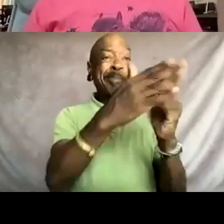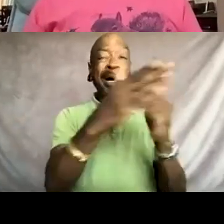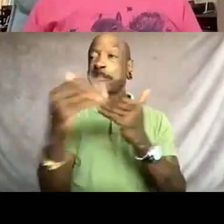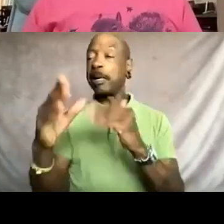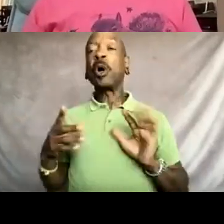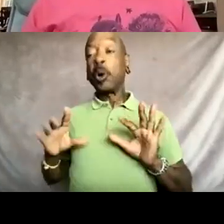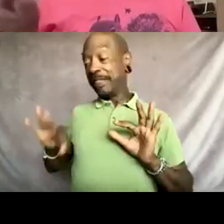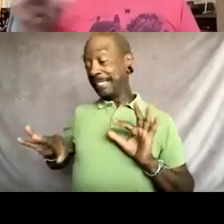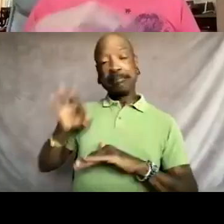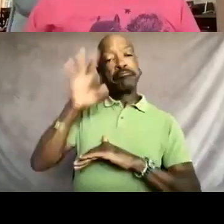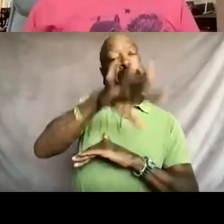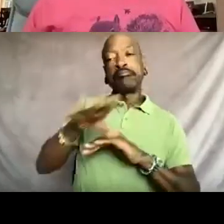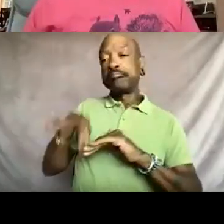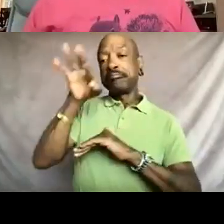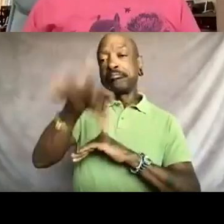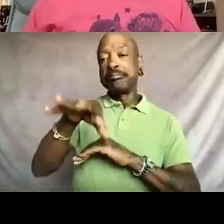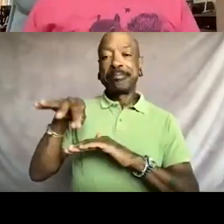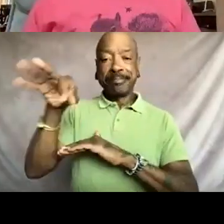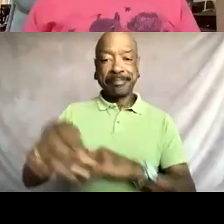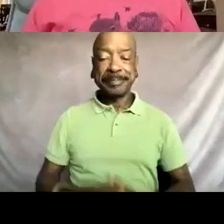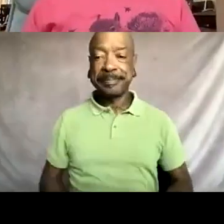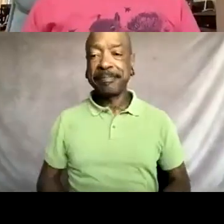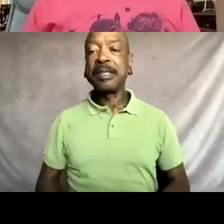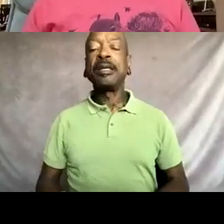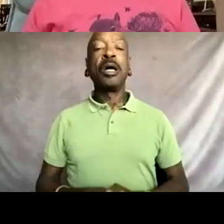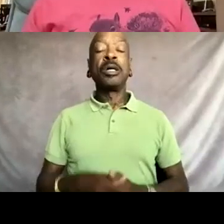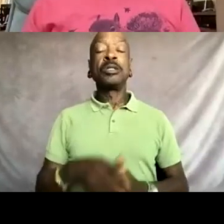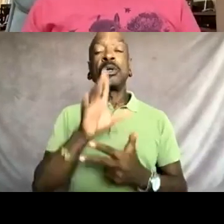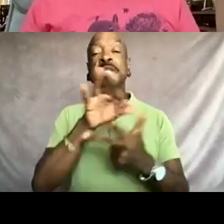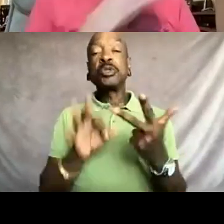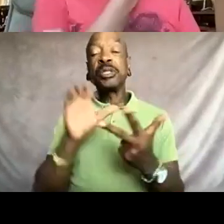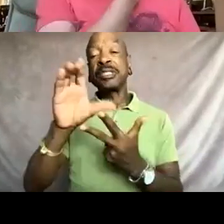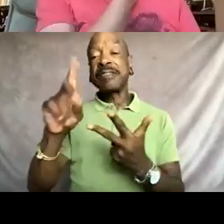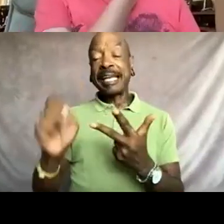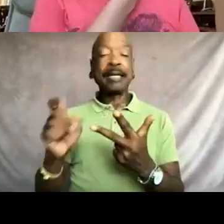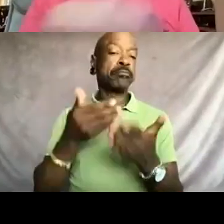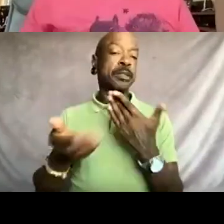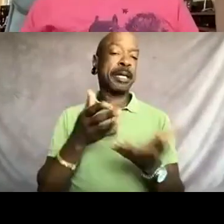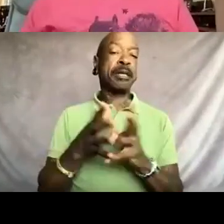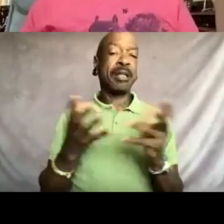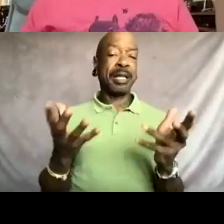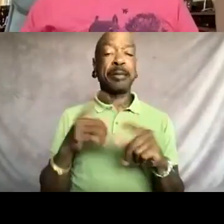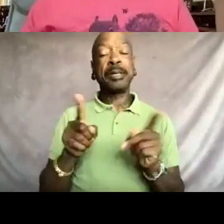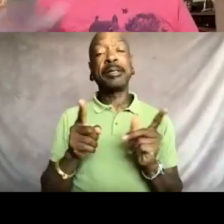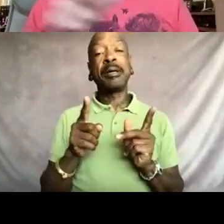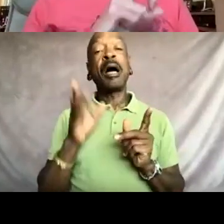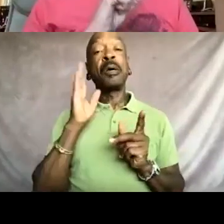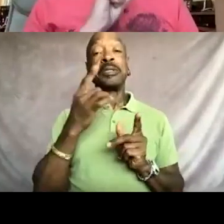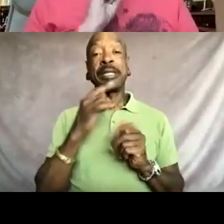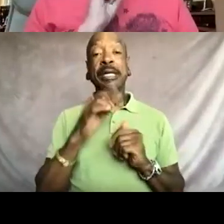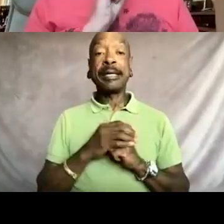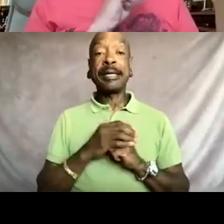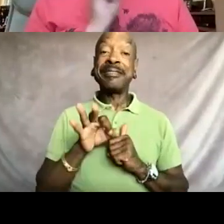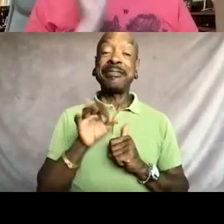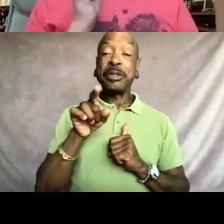lot of flexibility in what we bake into the cake. So the choice of cake doesn't matter a whole lot, except for, I will say, whether you